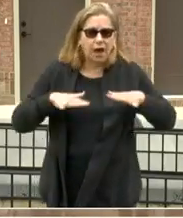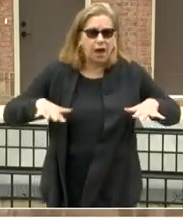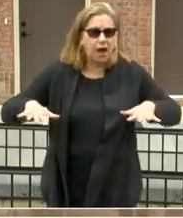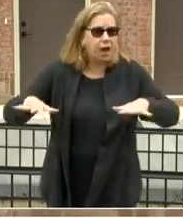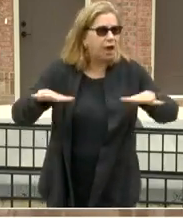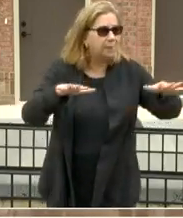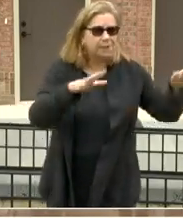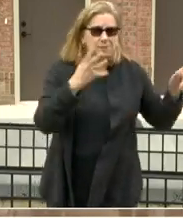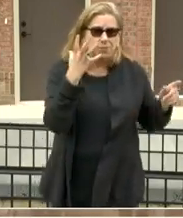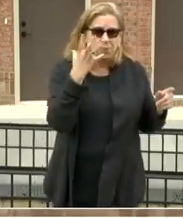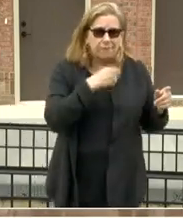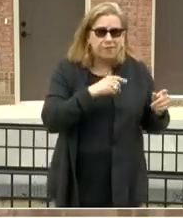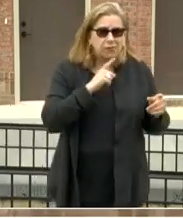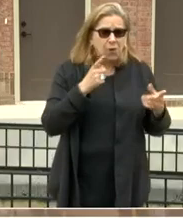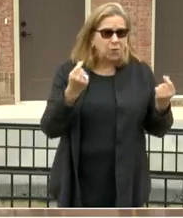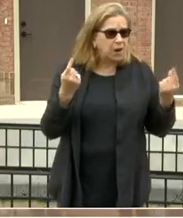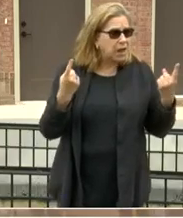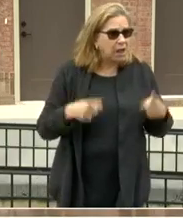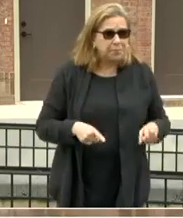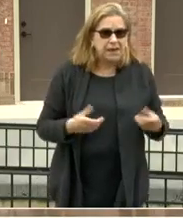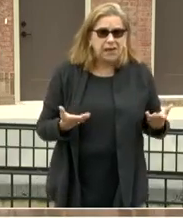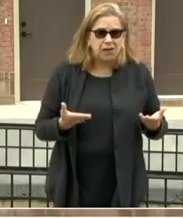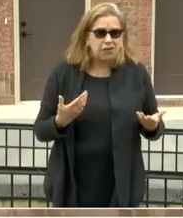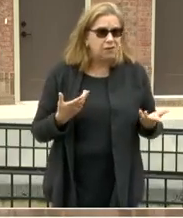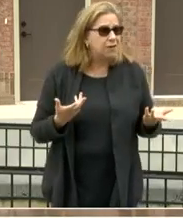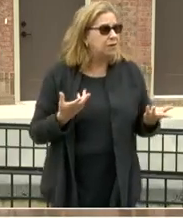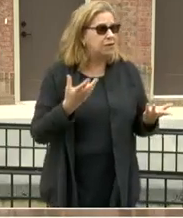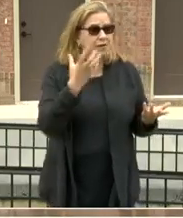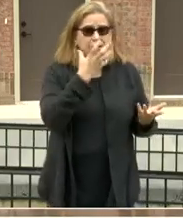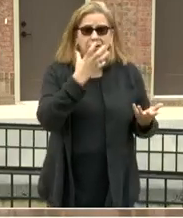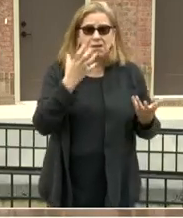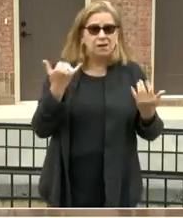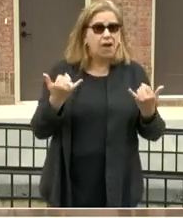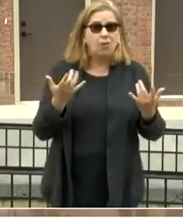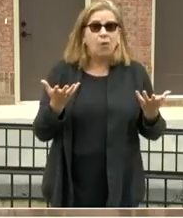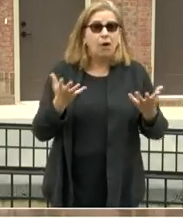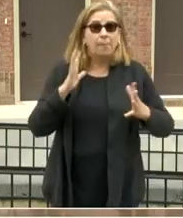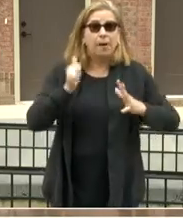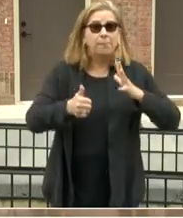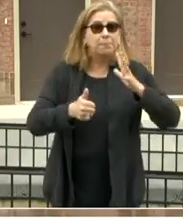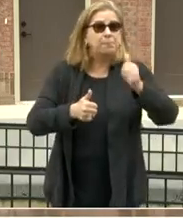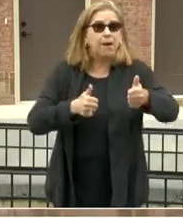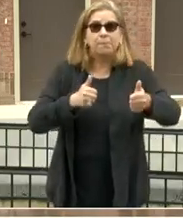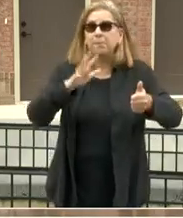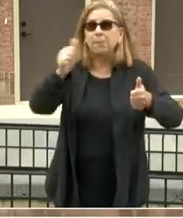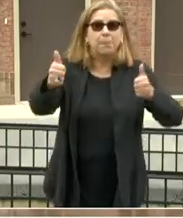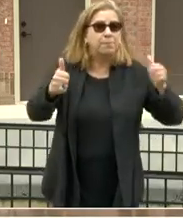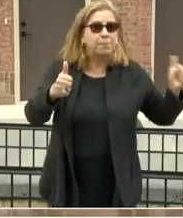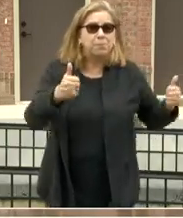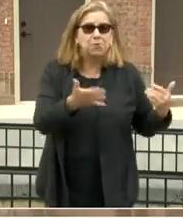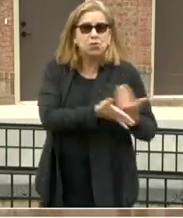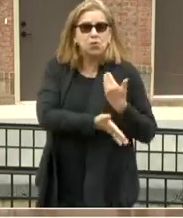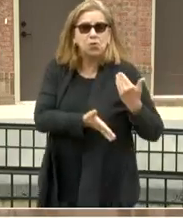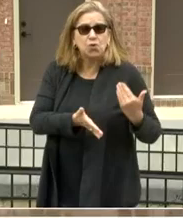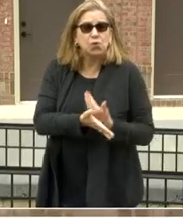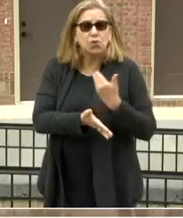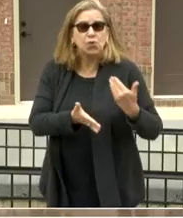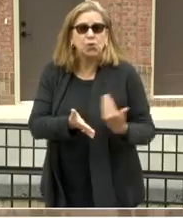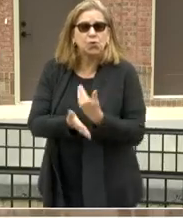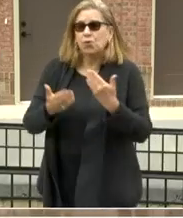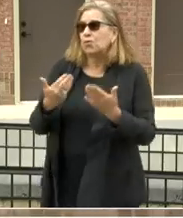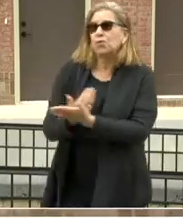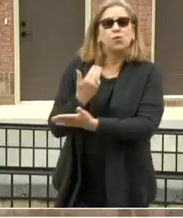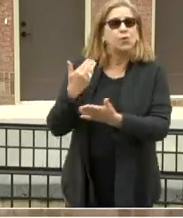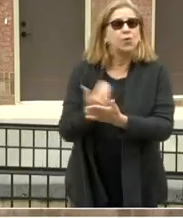what's happening now, we greatly appreciate, we think it's great for the community, and I'd just like to welcome our